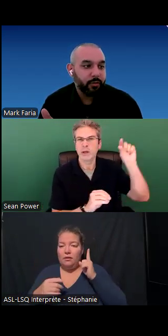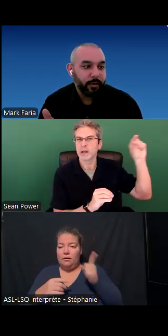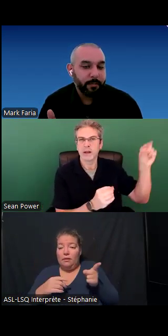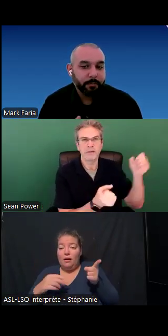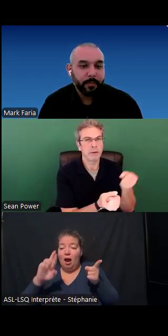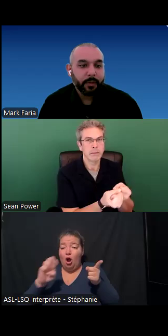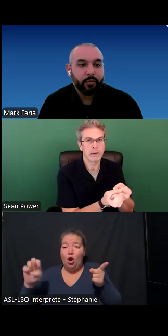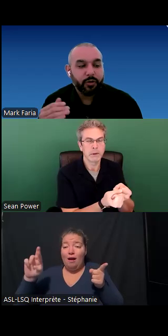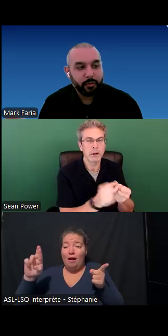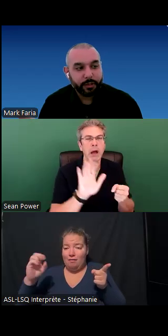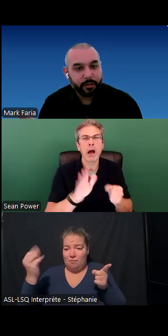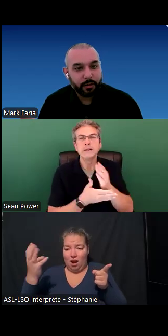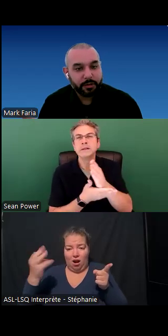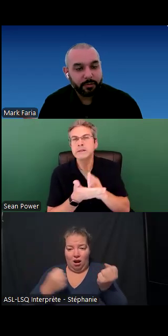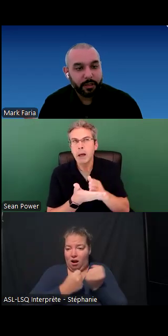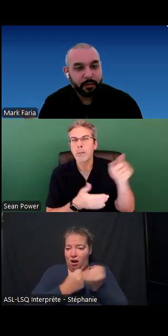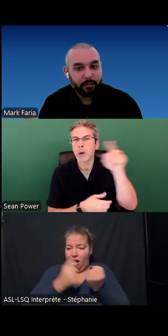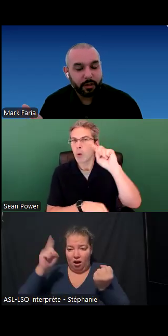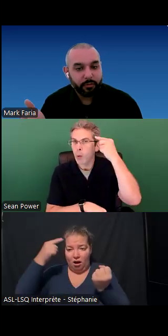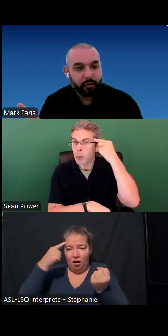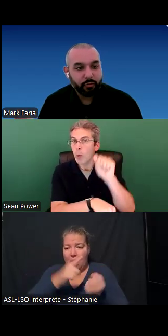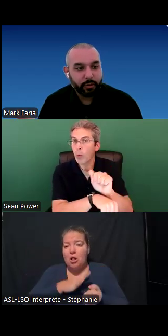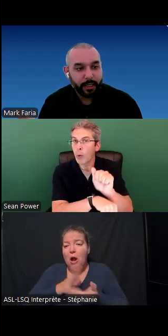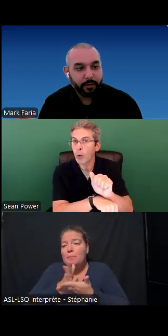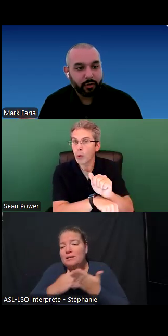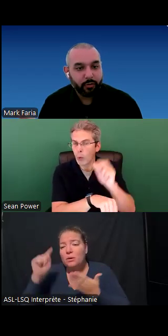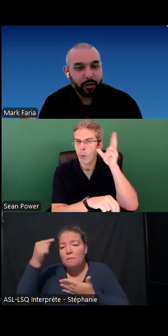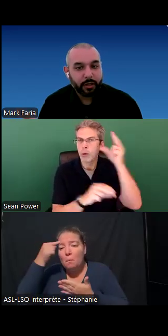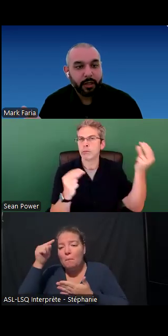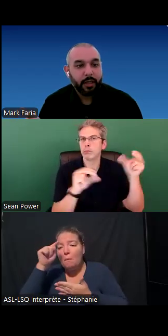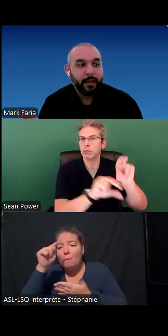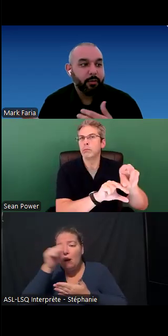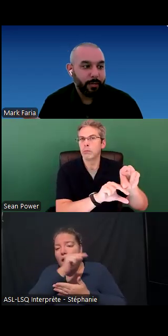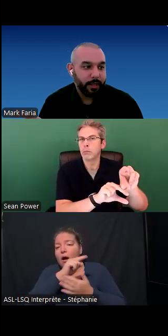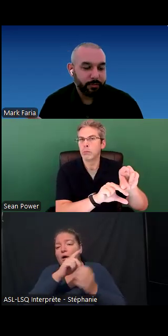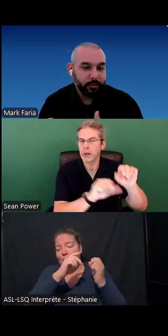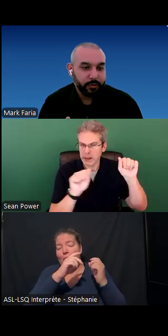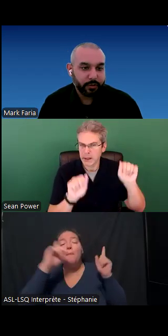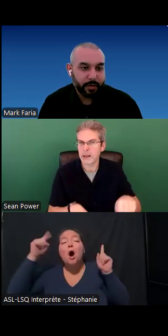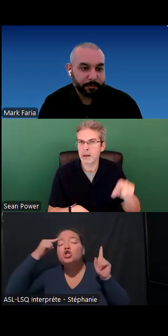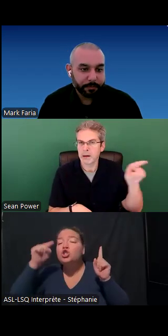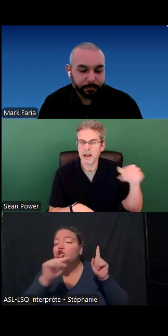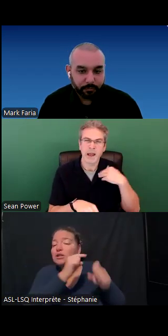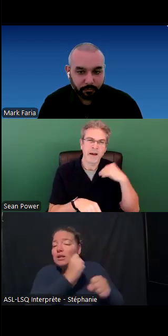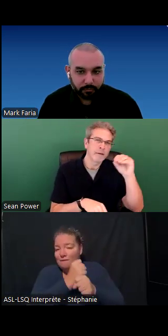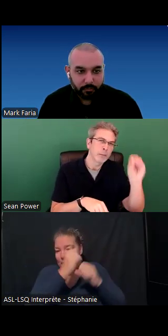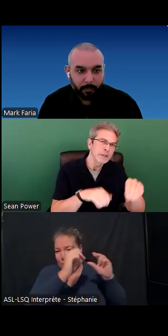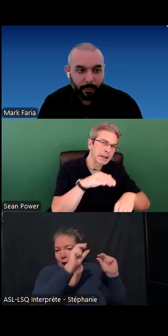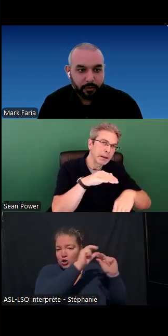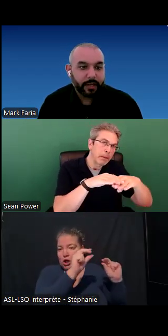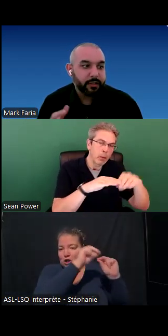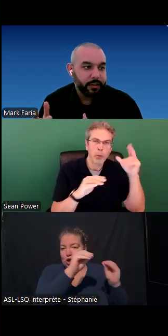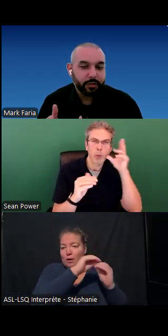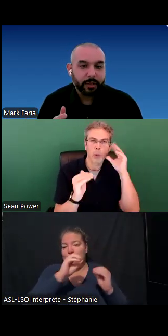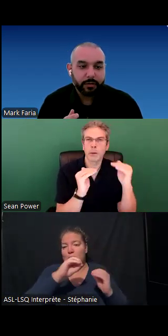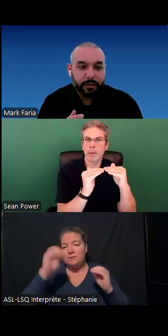matching program where you put money into the RSP through a group plan through your work, and they will match it up to a certain amount.